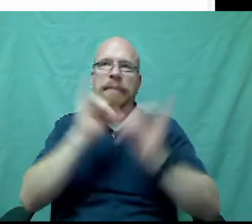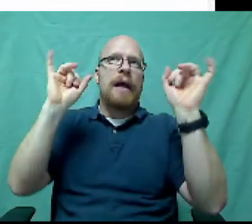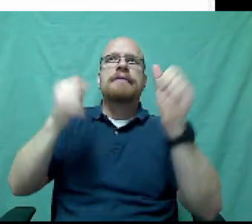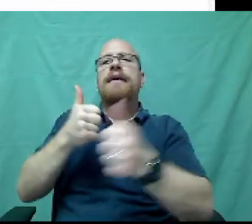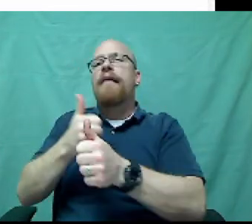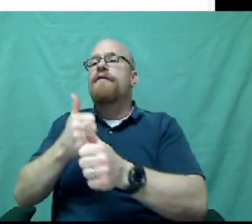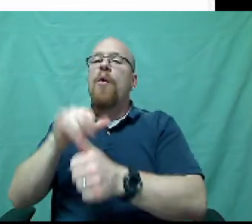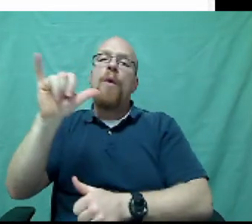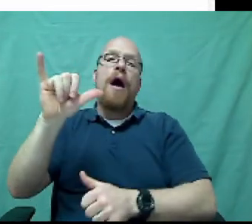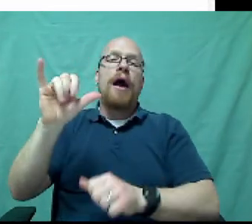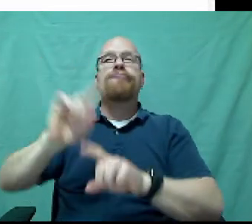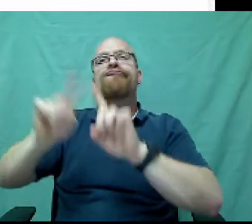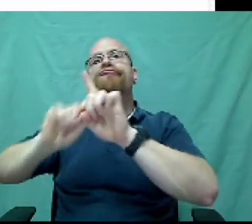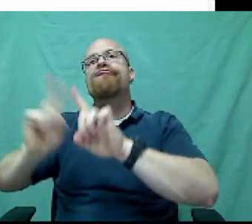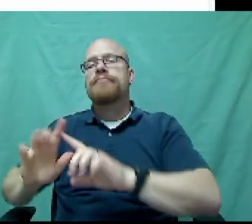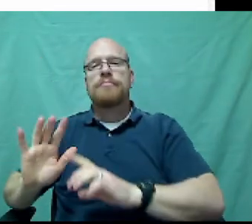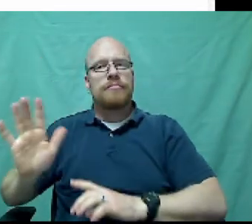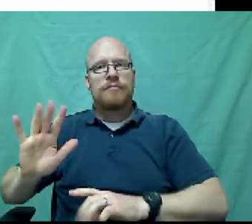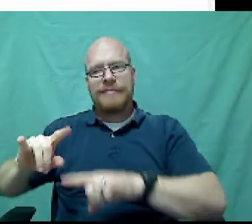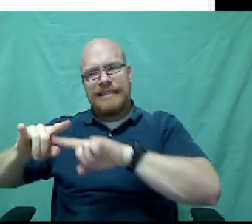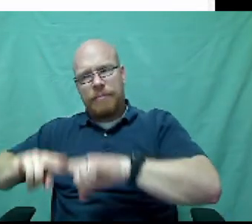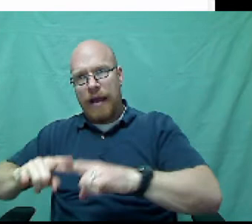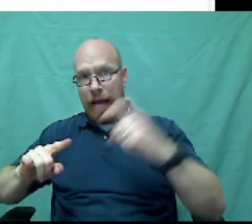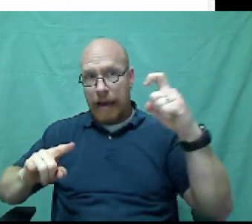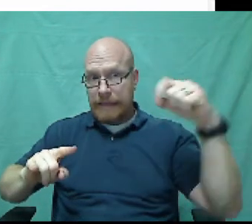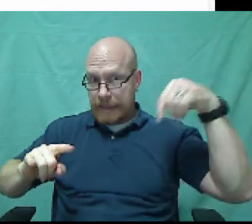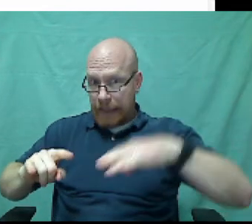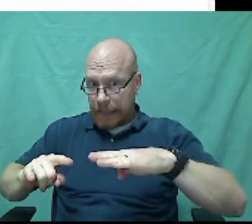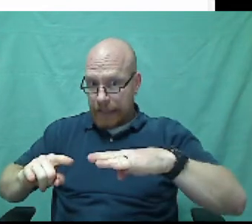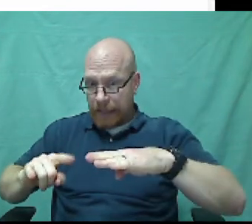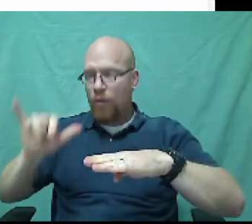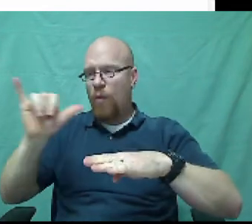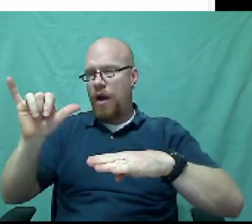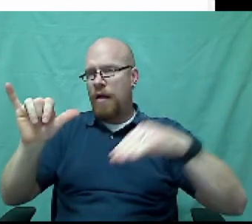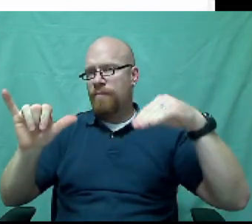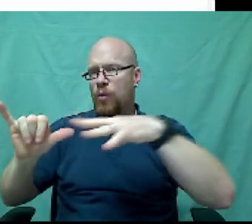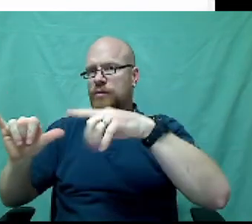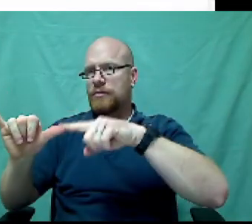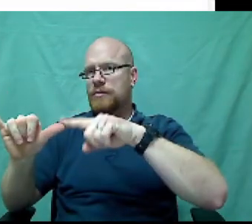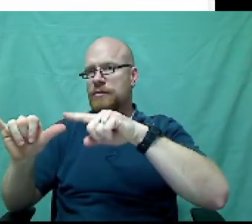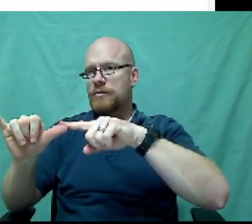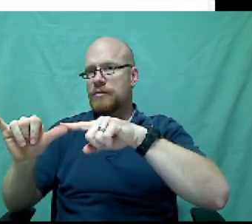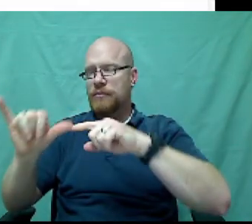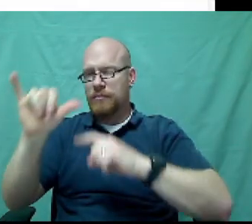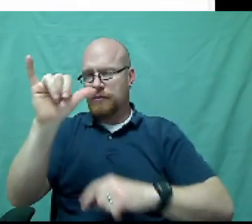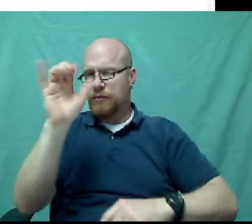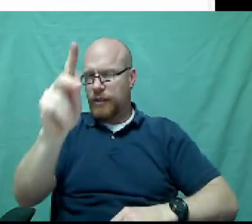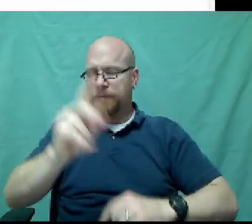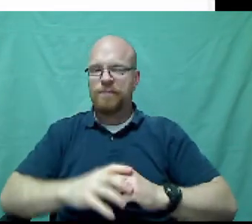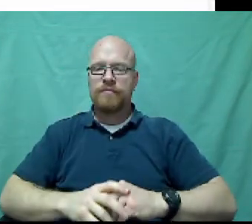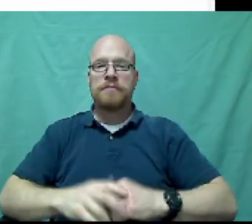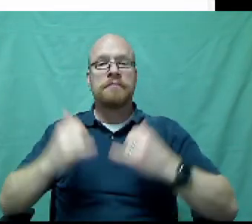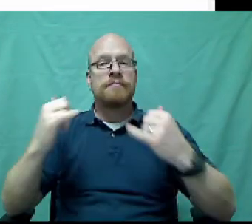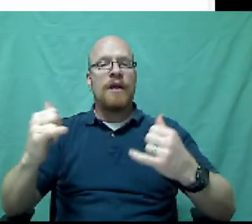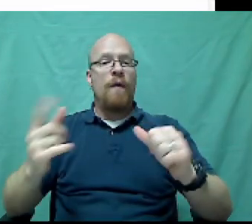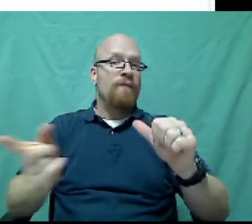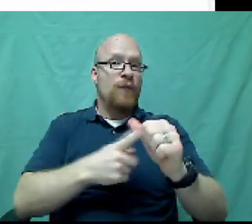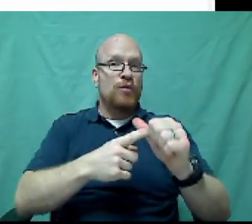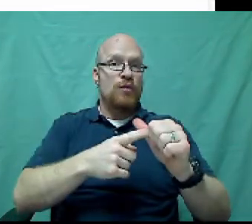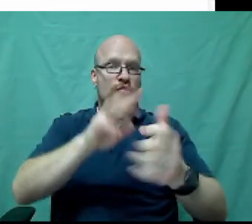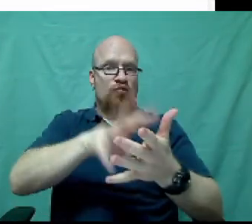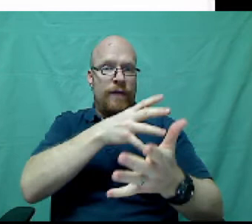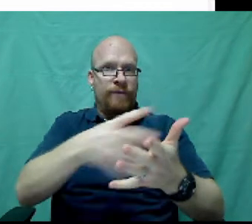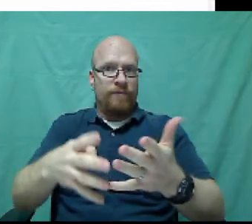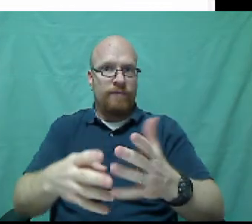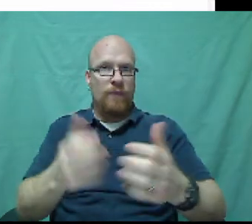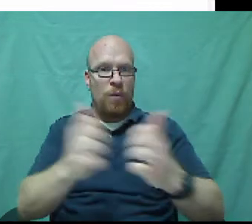what x is. That's why it's a dependent variable. Y is not on its is influenced by